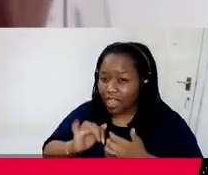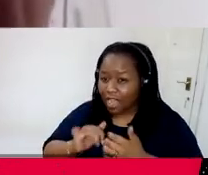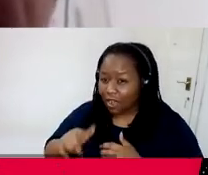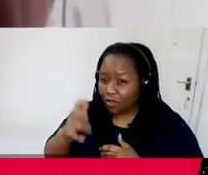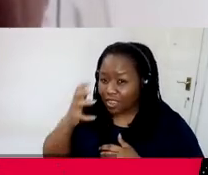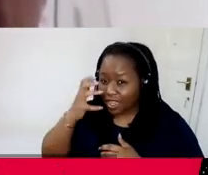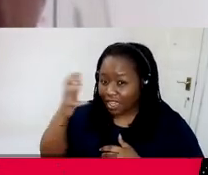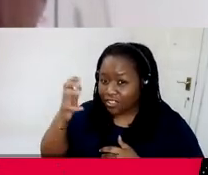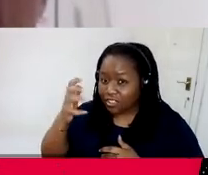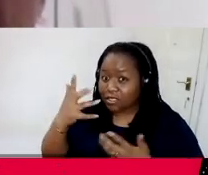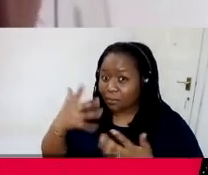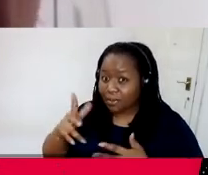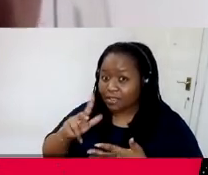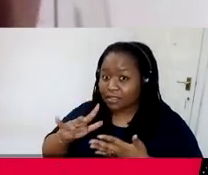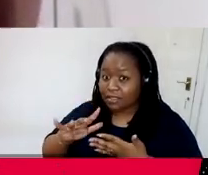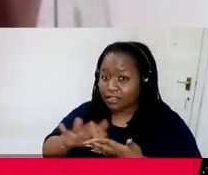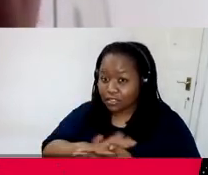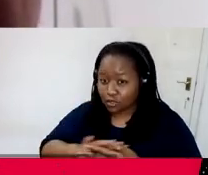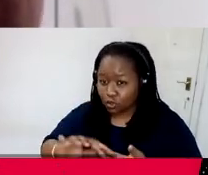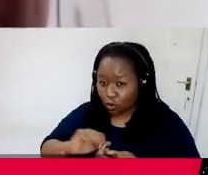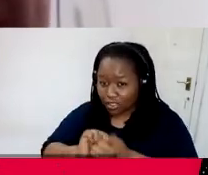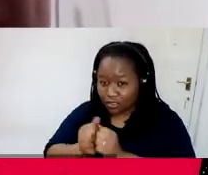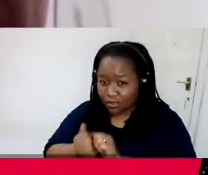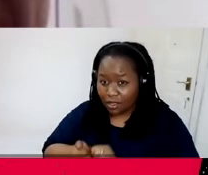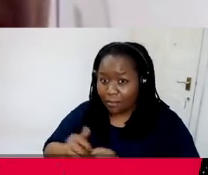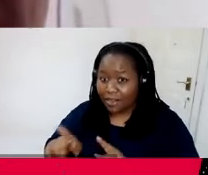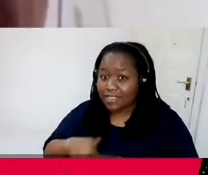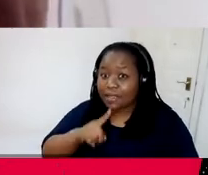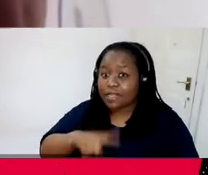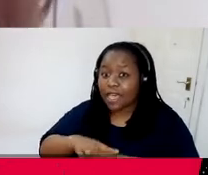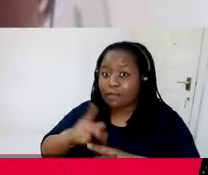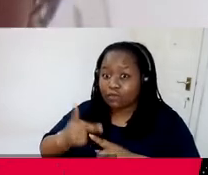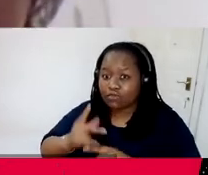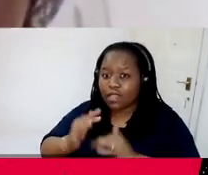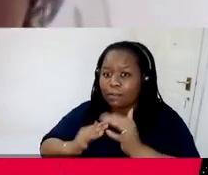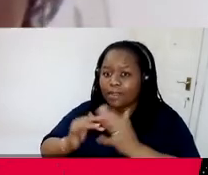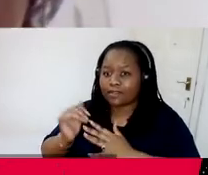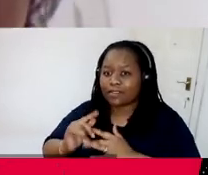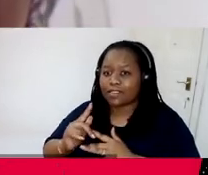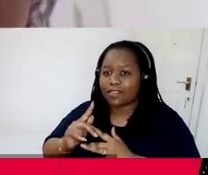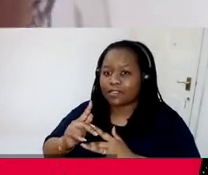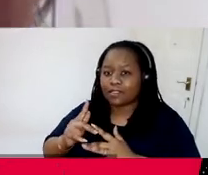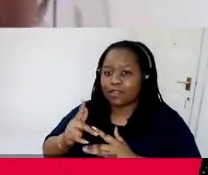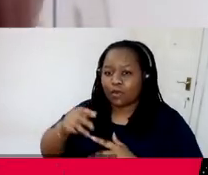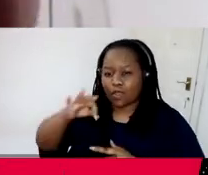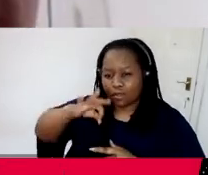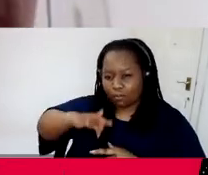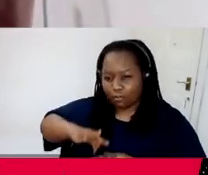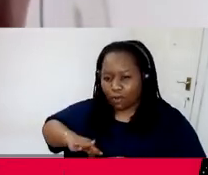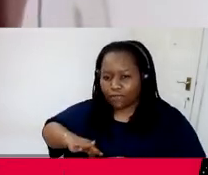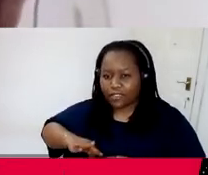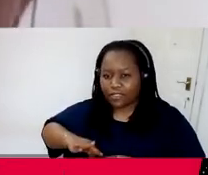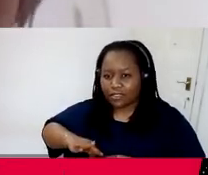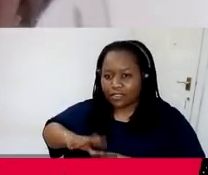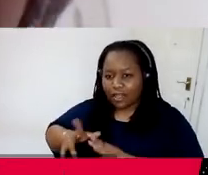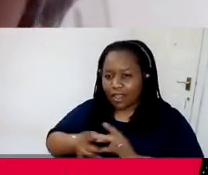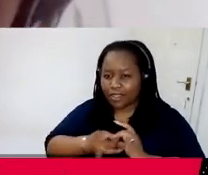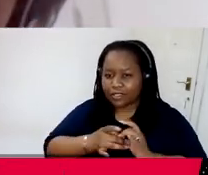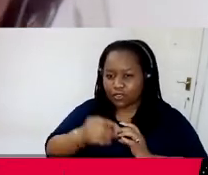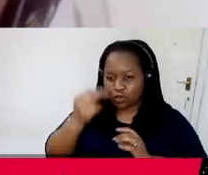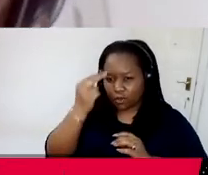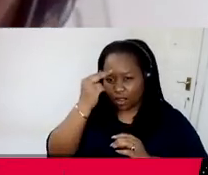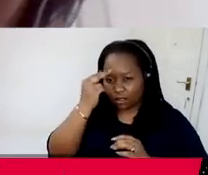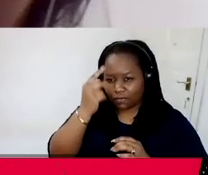question about the significance of the UK's recent announcement about cuts to levels of